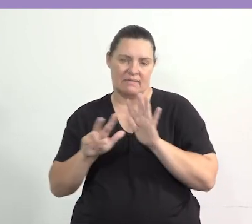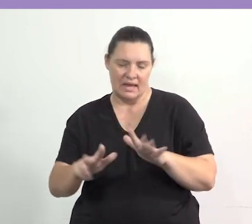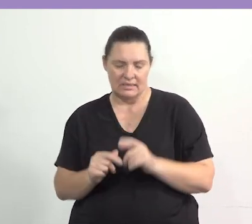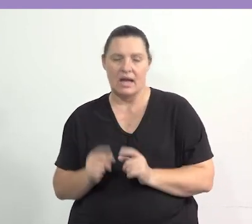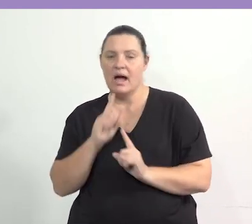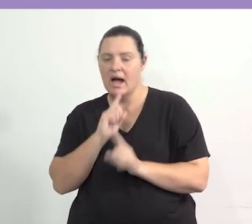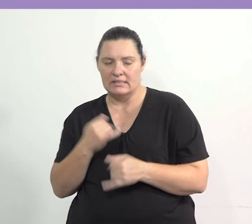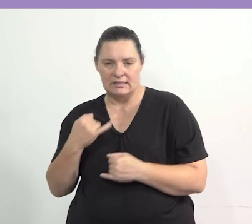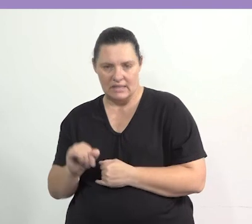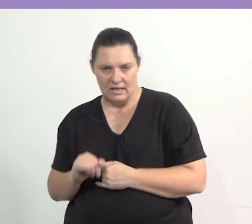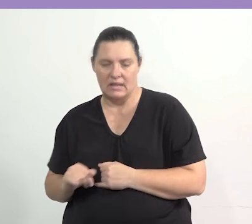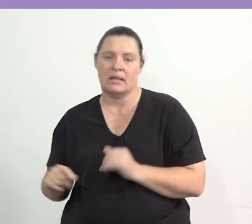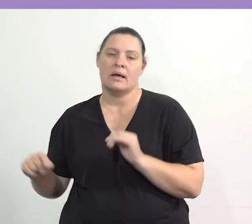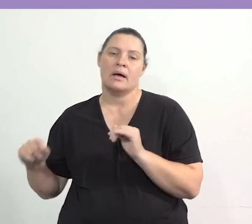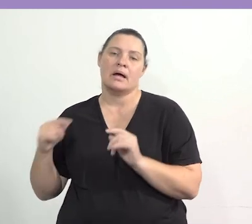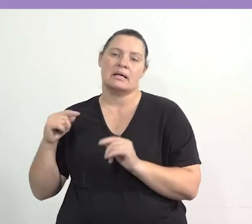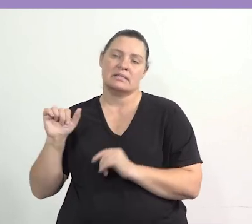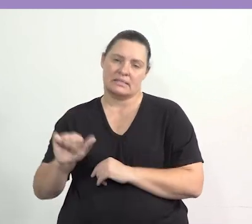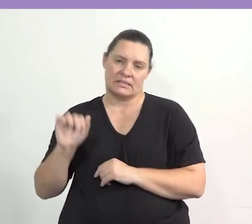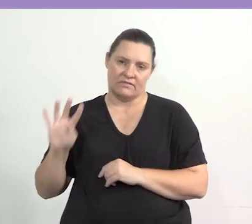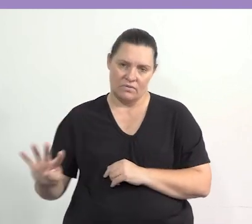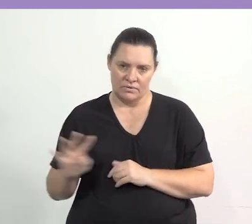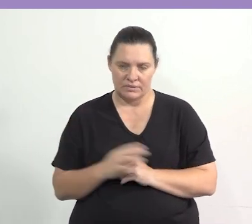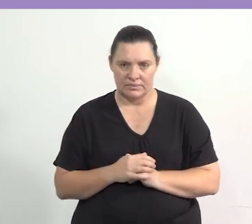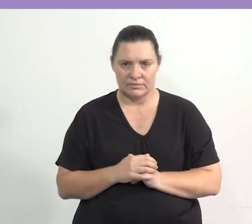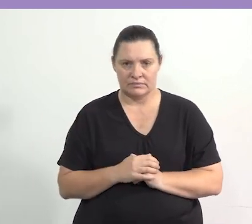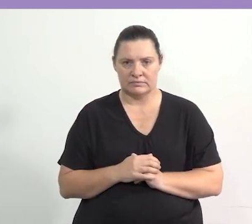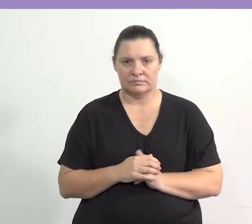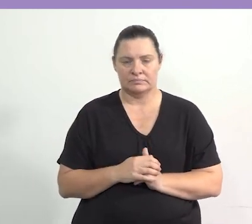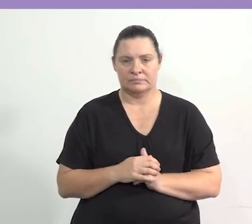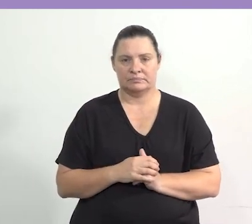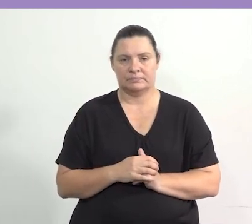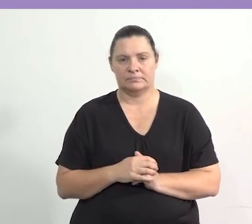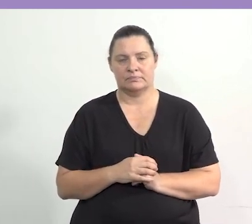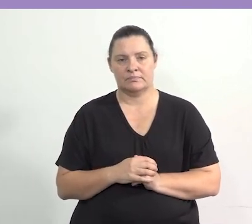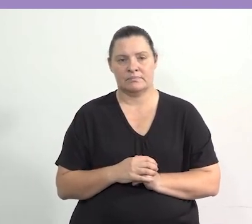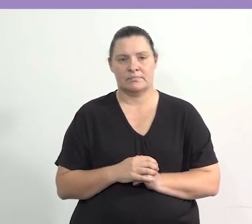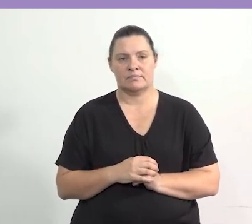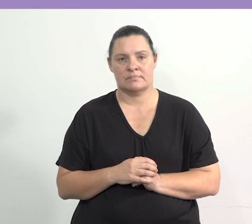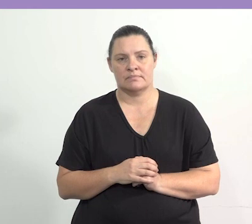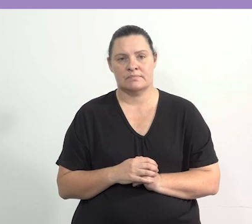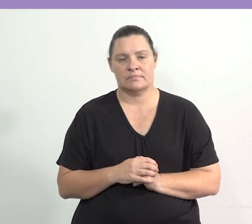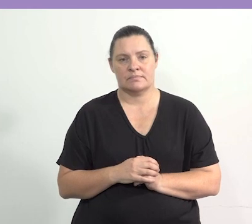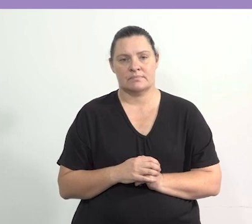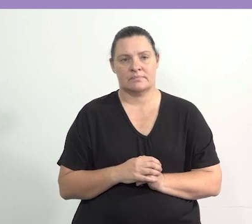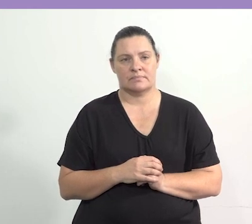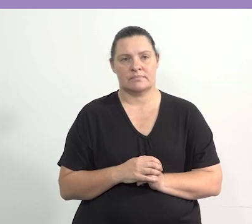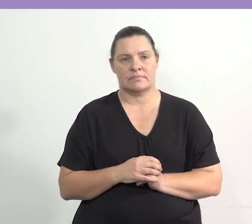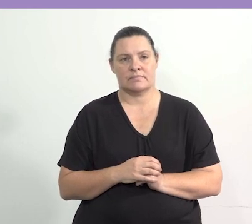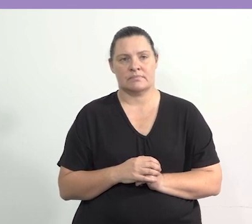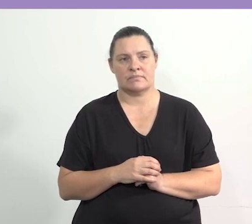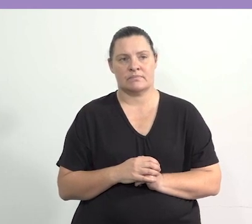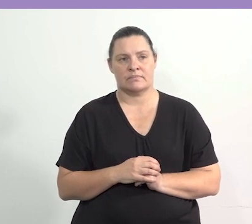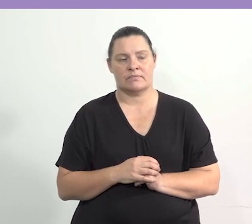and our answer there, because I am multiplying two negative numbers, our answer is going to be a positive